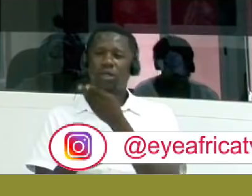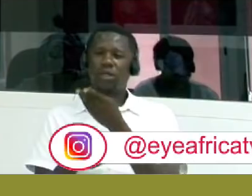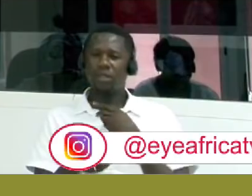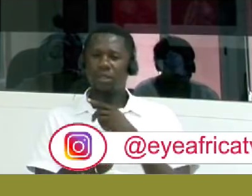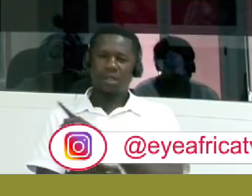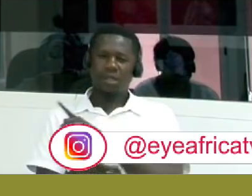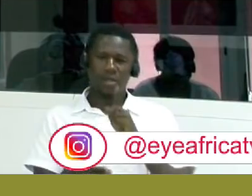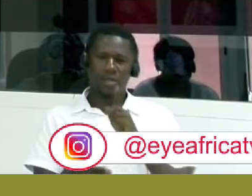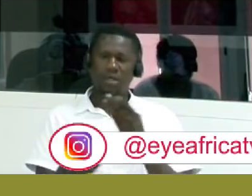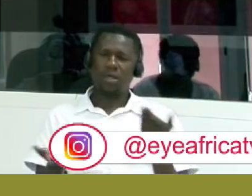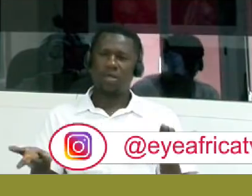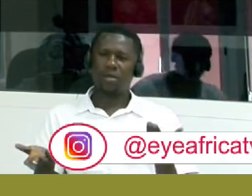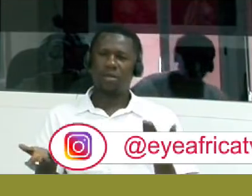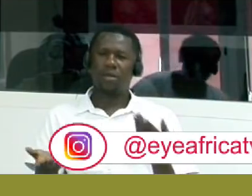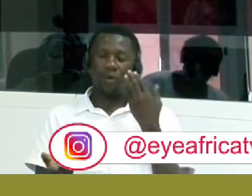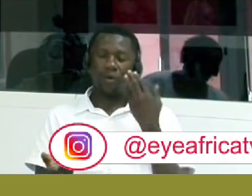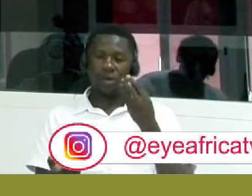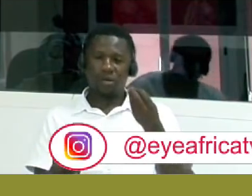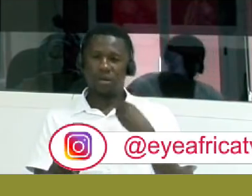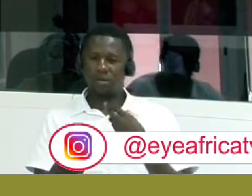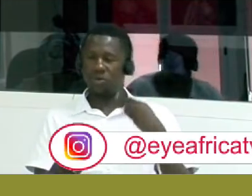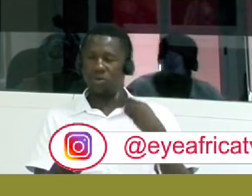ground? When he told me, I said, I wasn't going there.